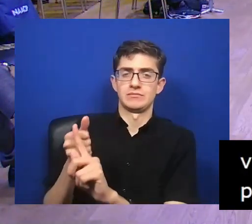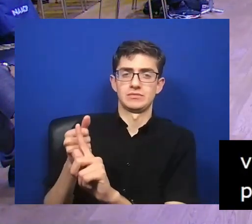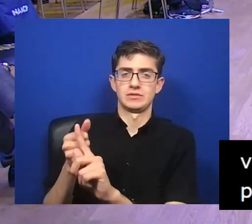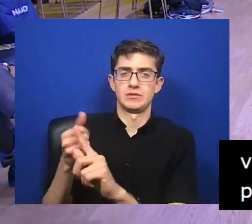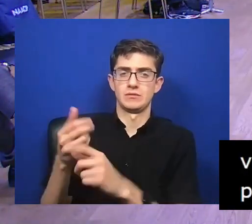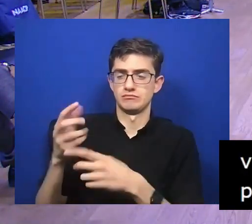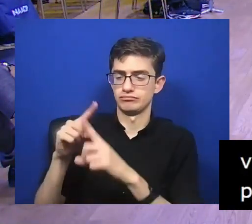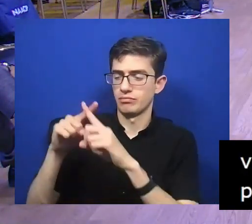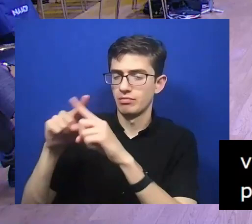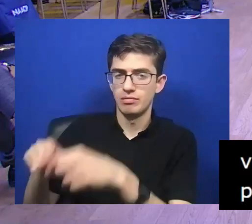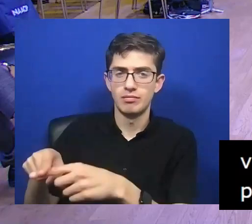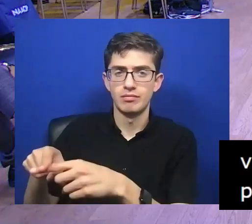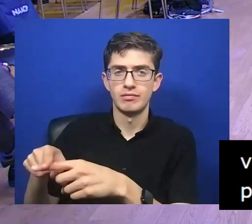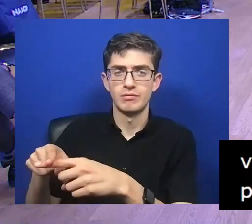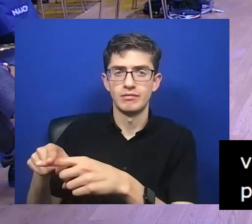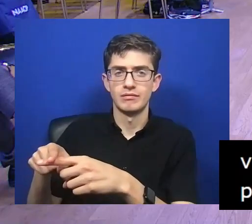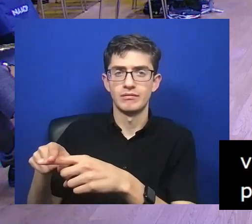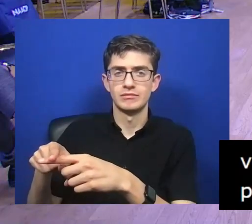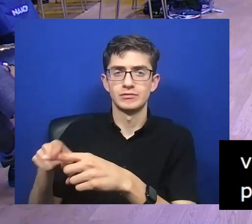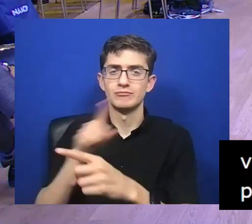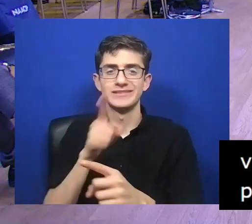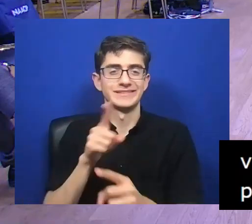is this correctly, why here?